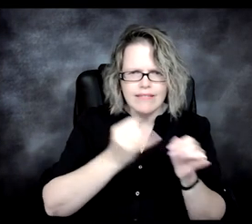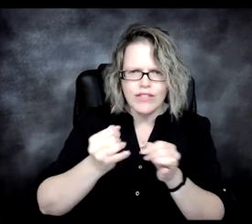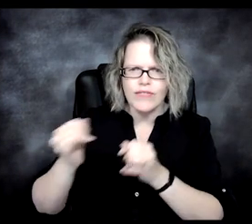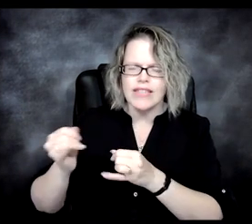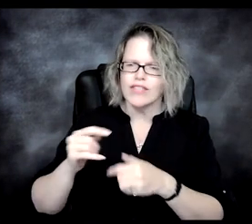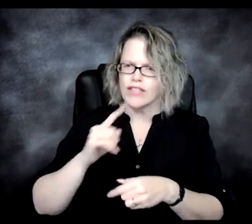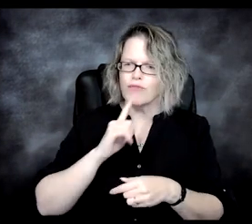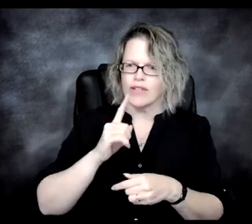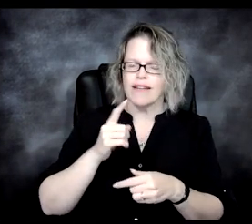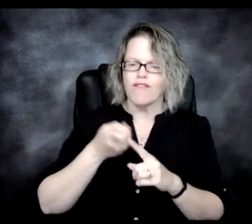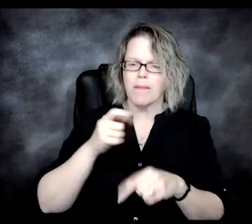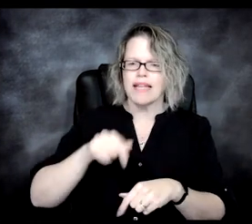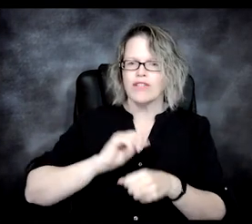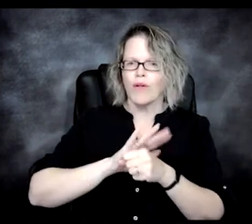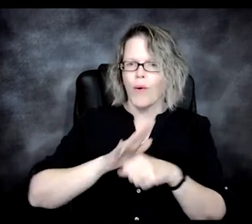global experience.